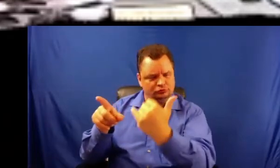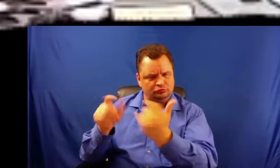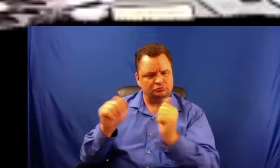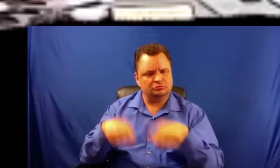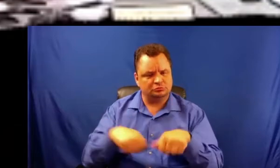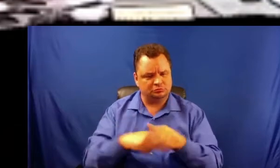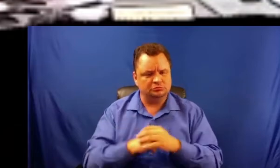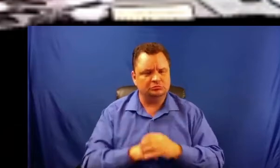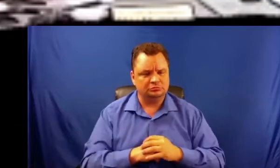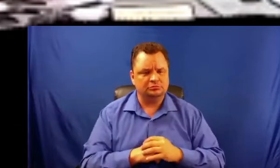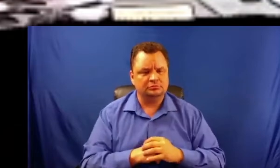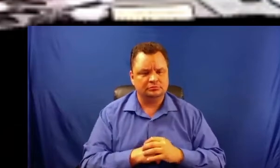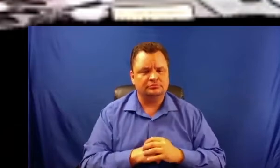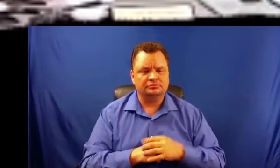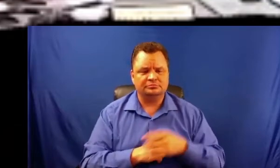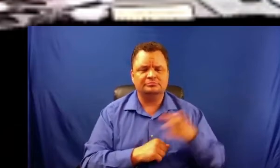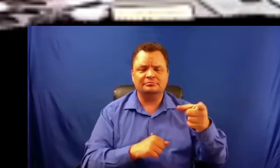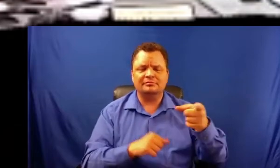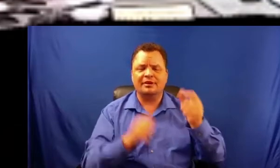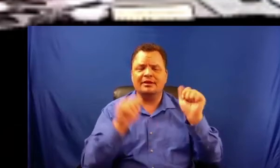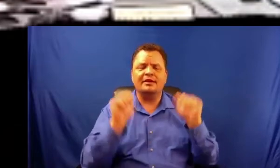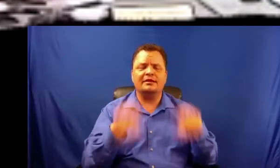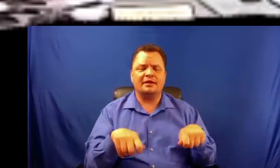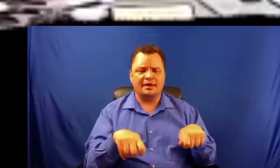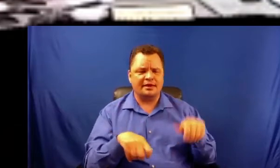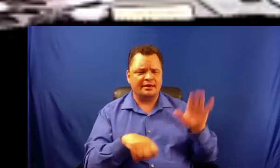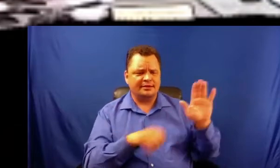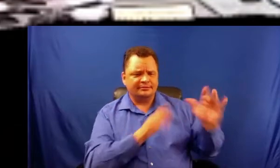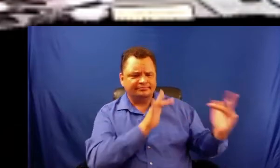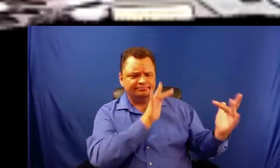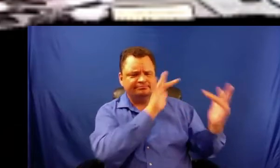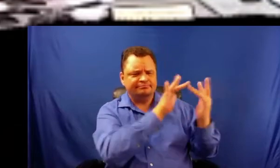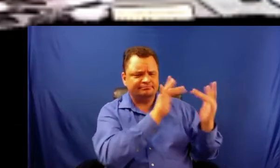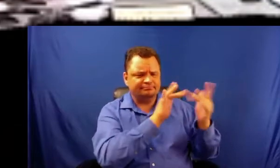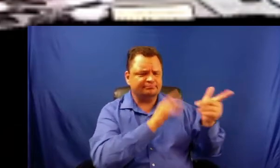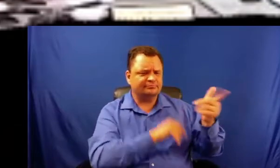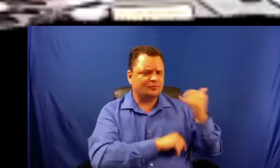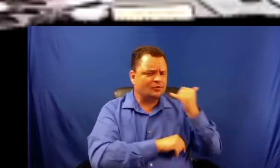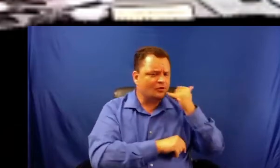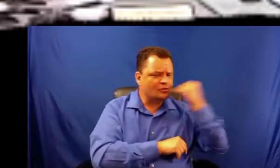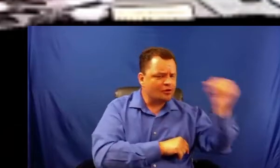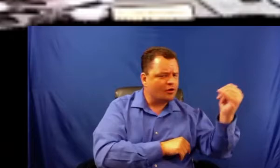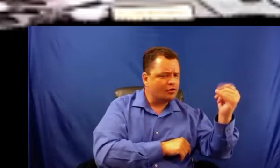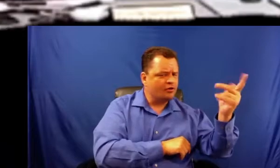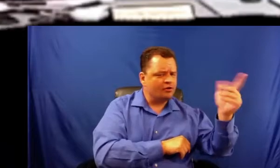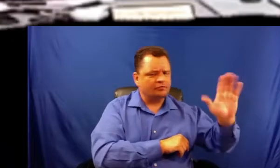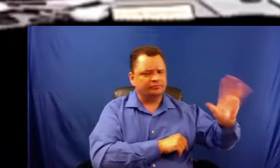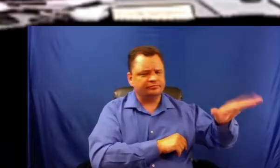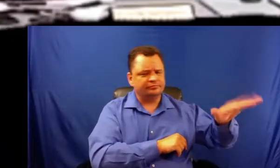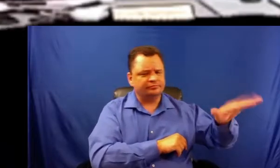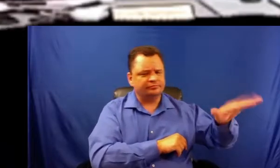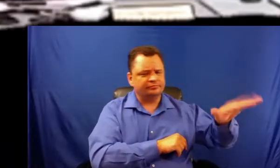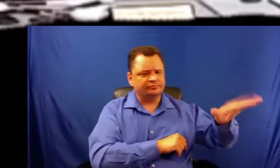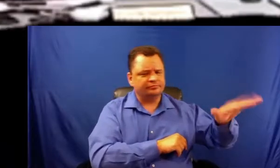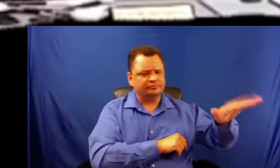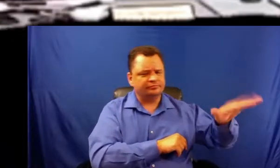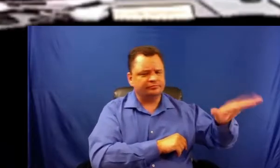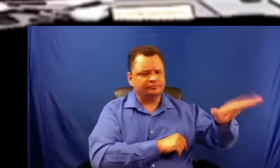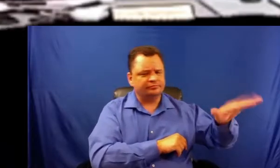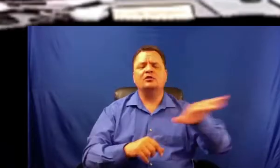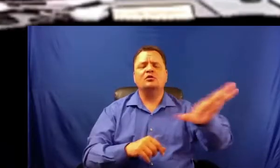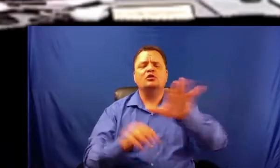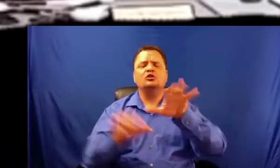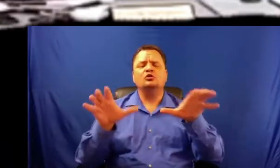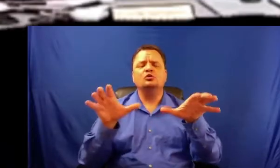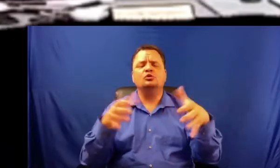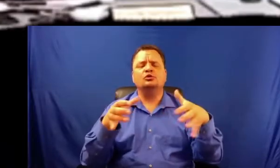to ping someone, whether electronically or through a phone call. But I would ask our population too to, hopefully